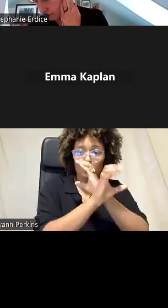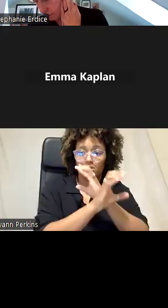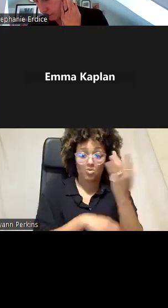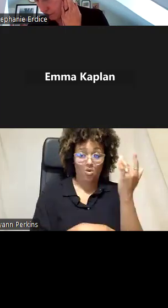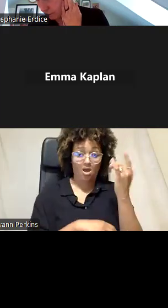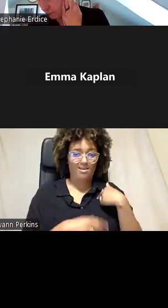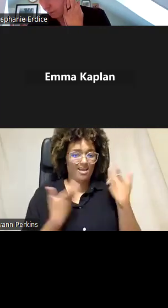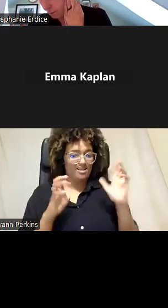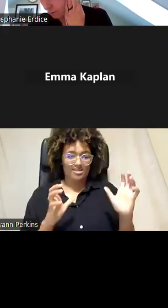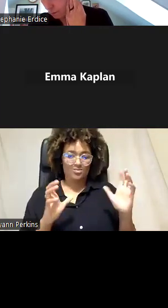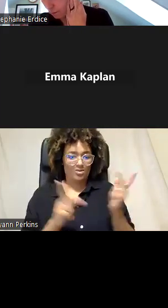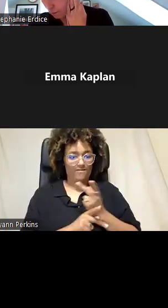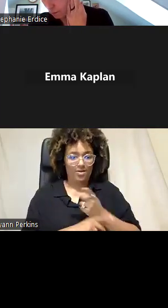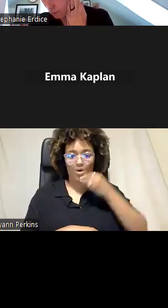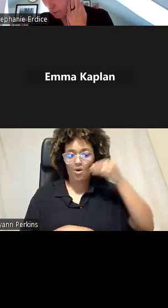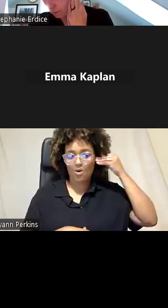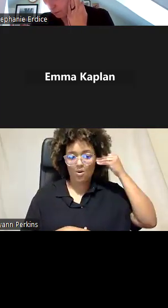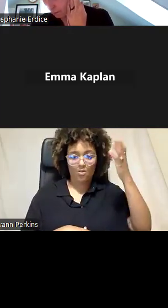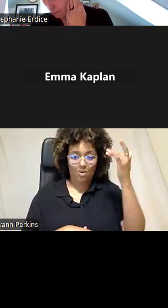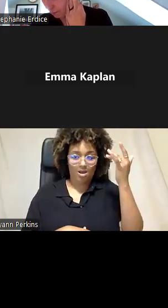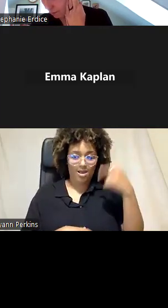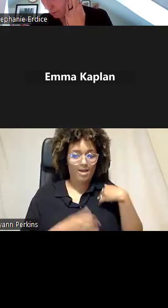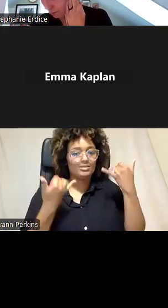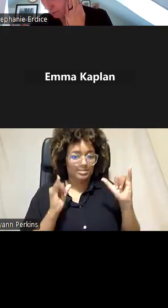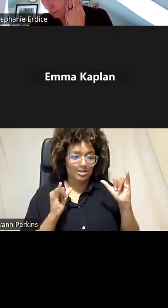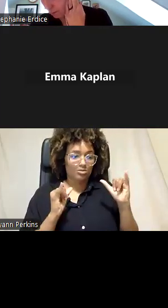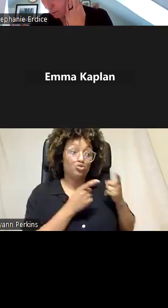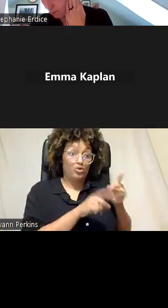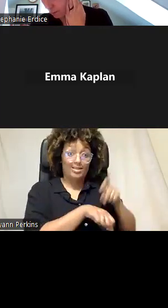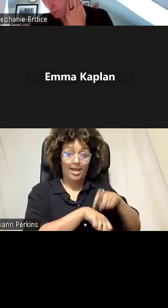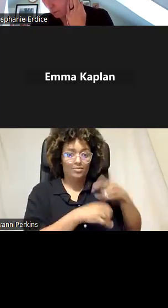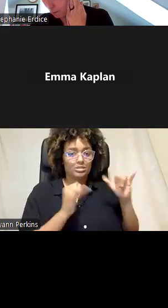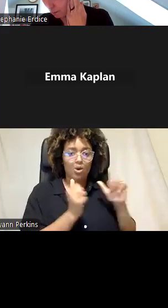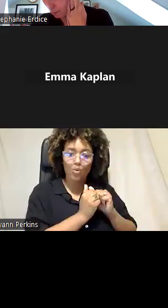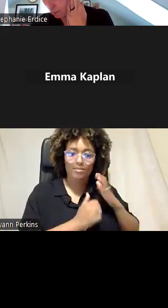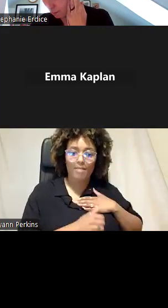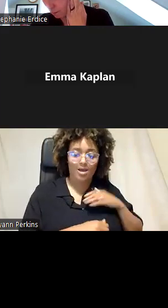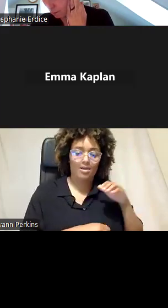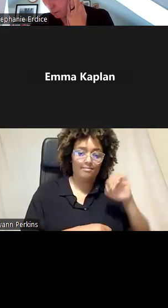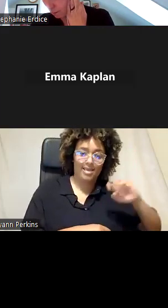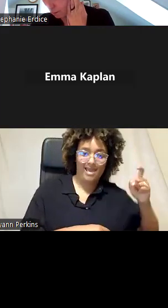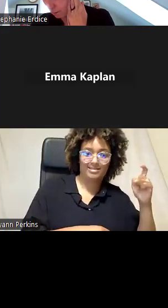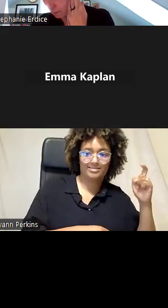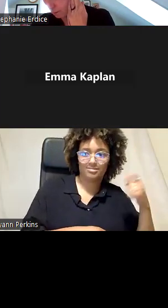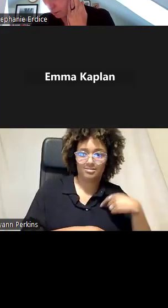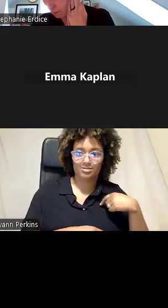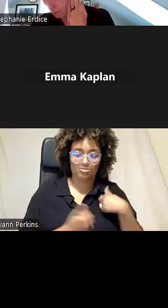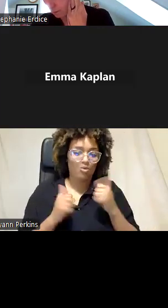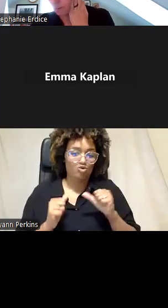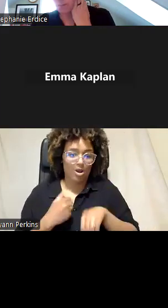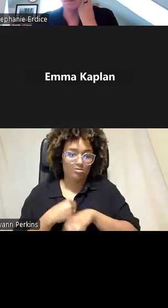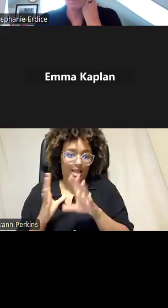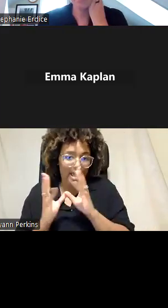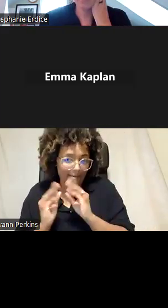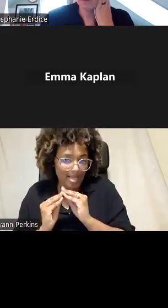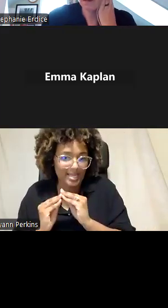because I was still with my ex. I'd be doing that sort of like in meetings room, trying to be as quiet as possible. I'd